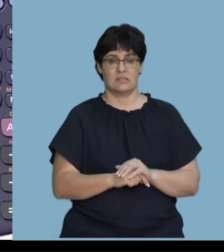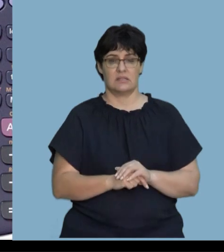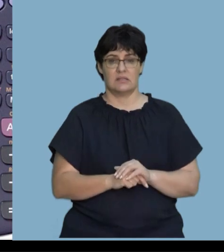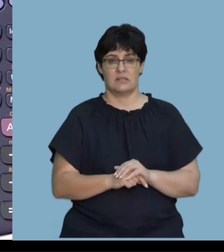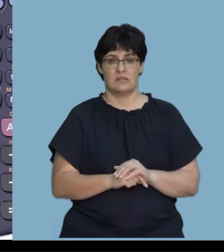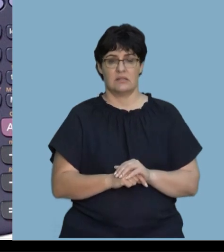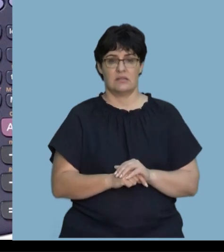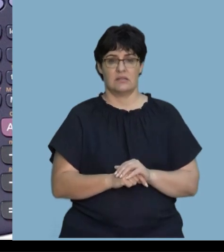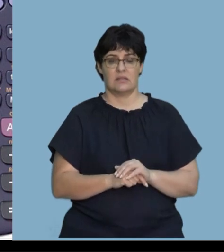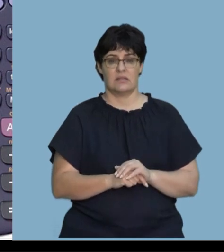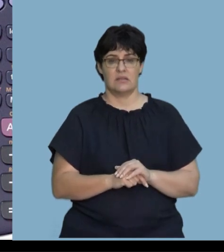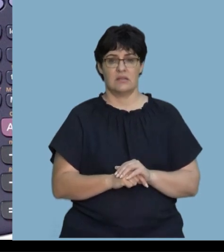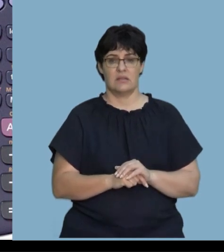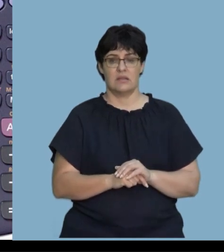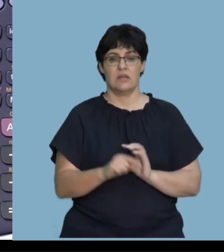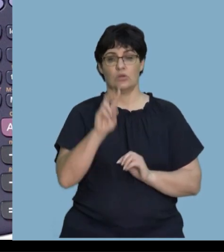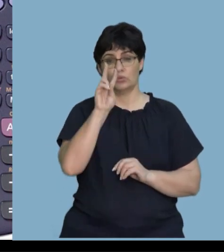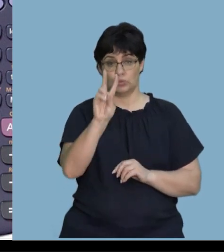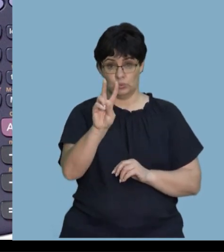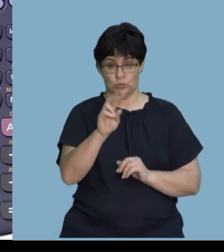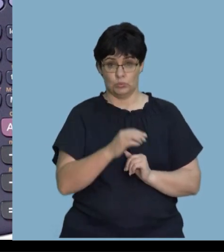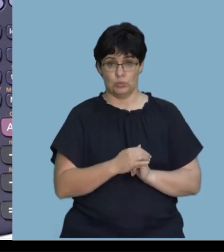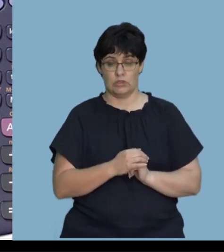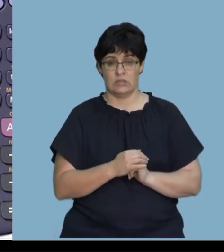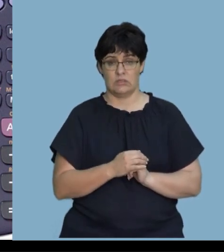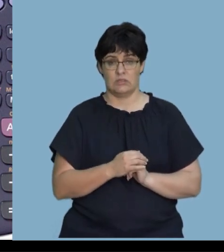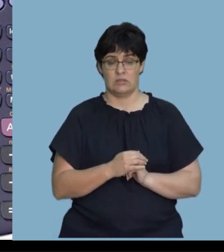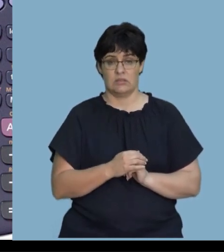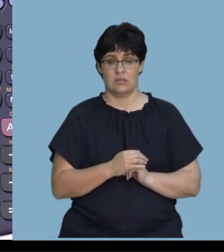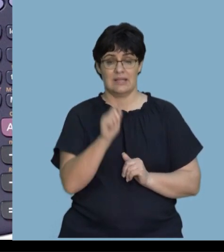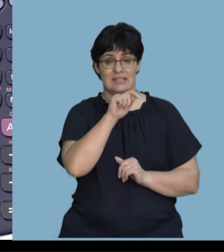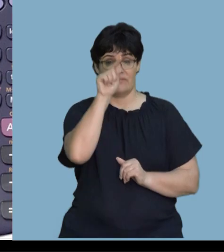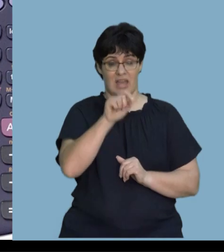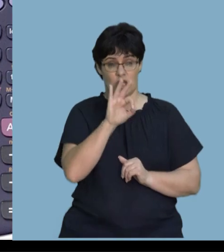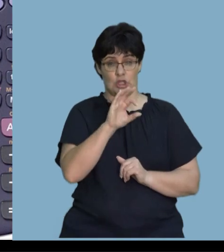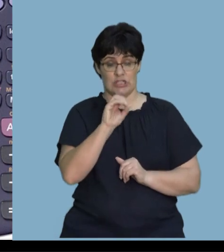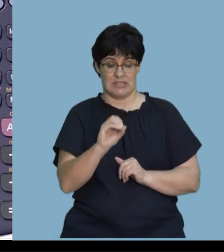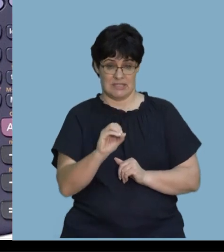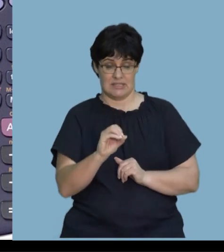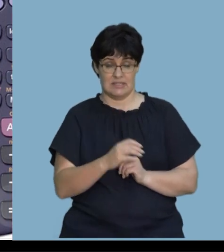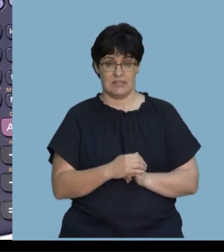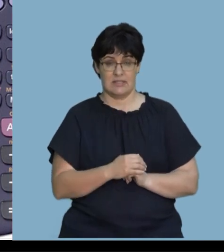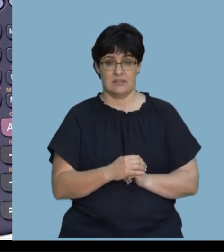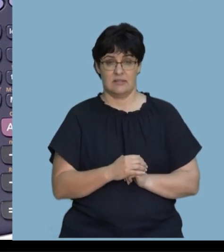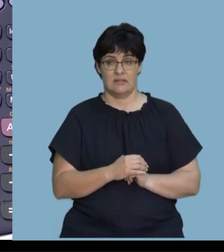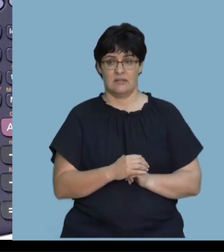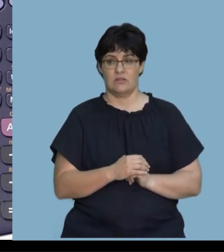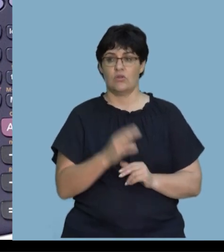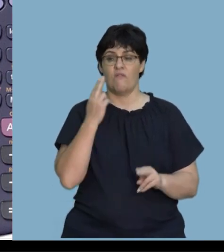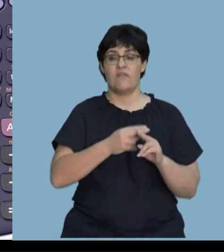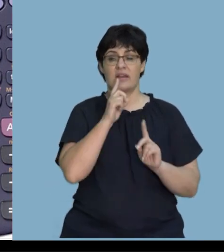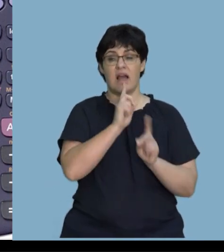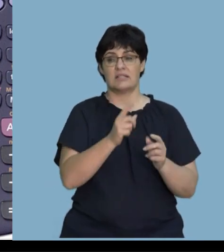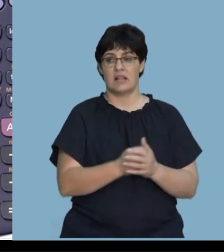you use, okay, minus 2 divided by 30 seconds, right? So our final answer